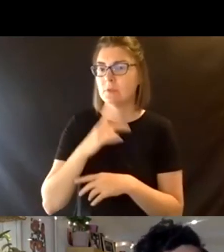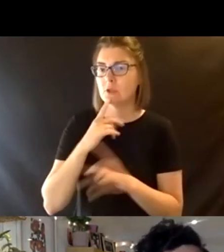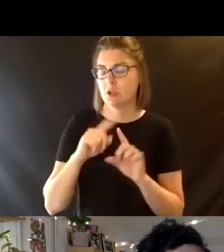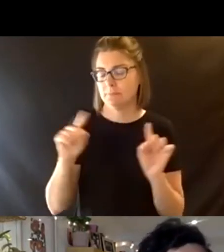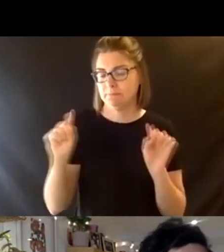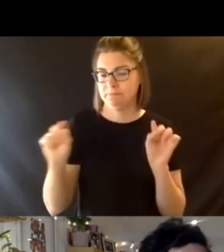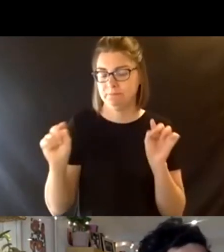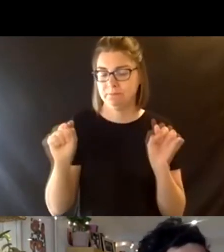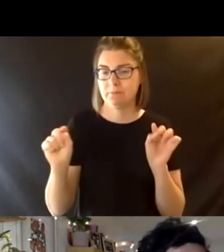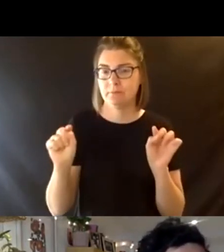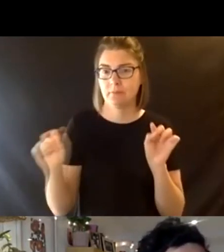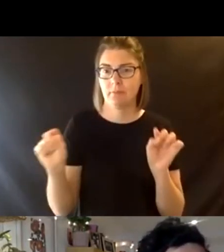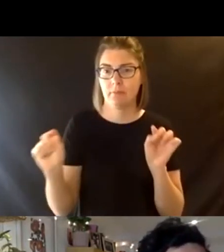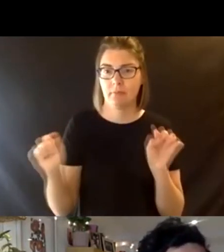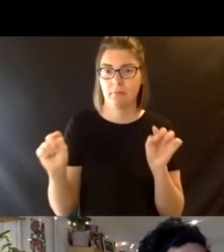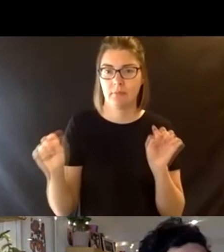quotes